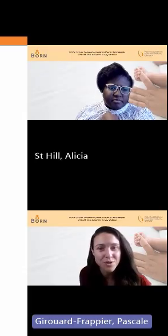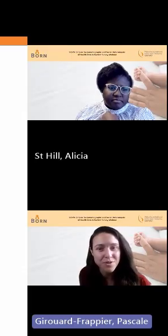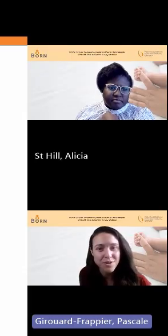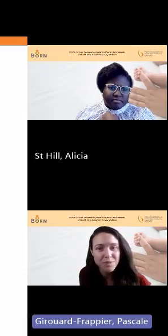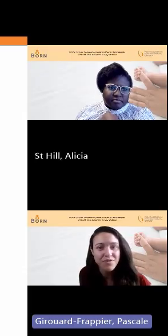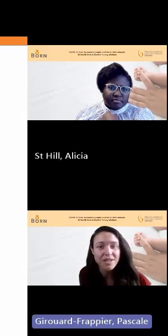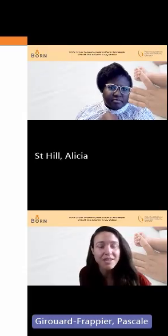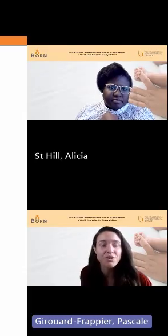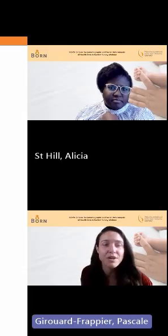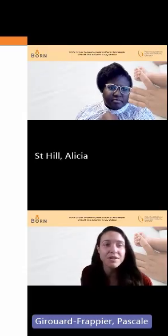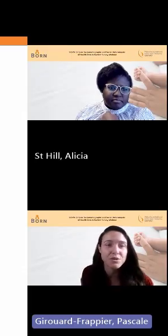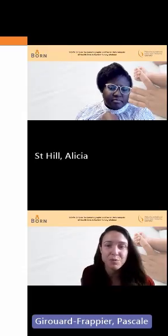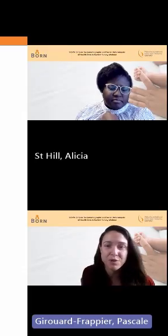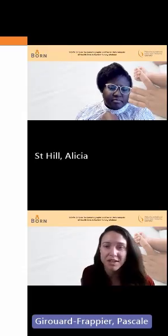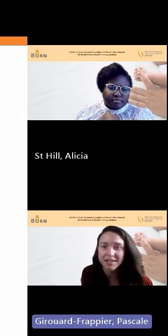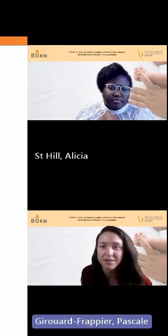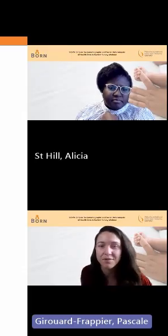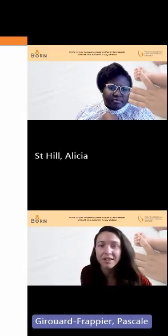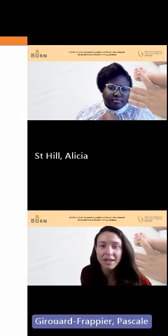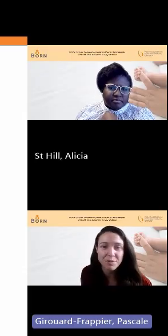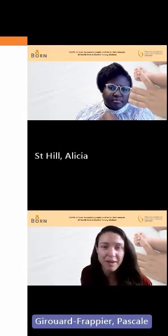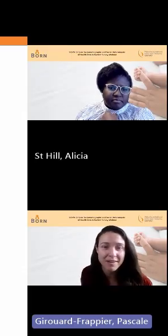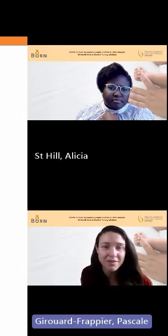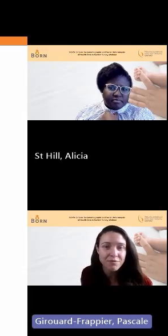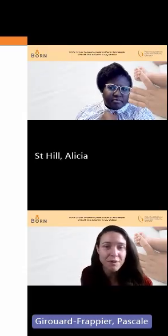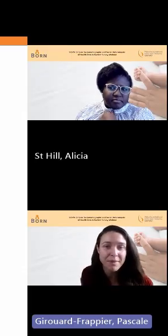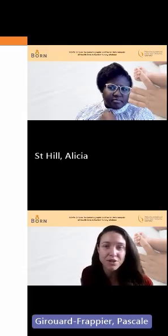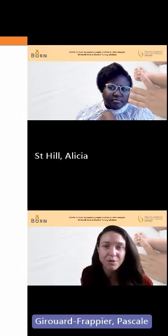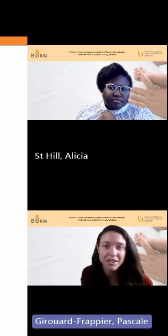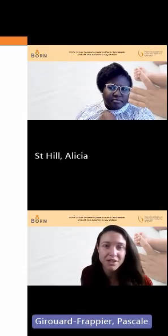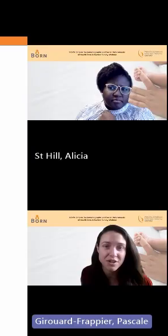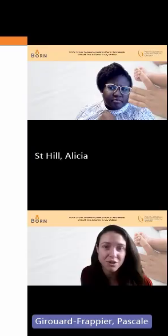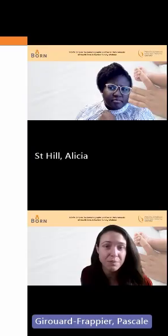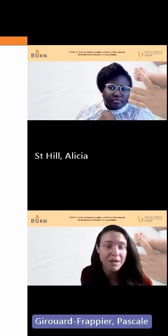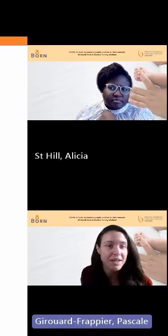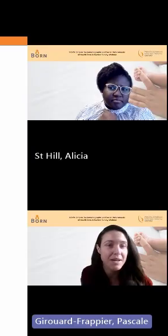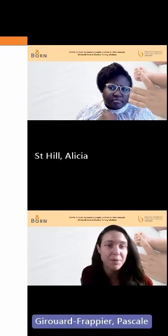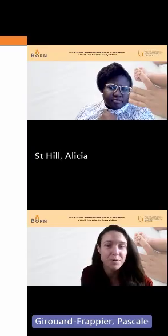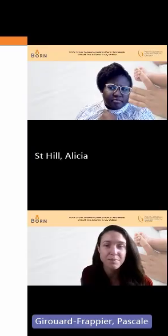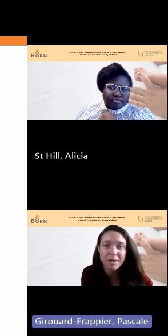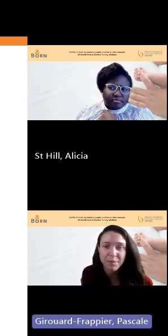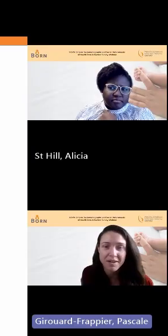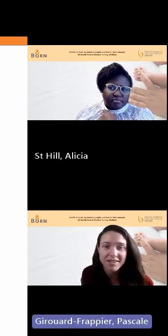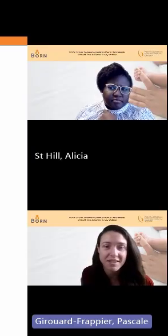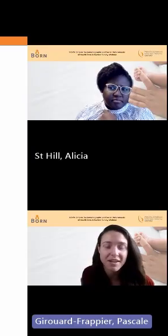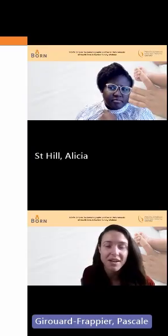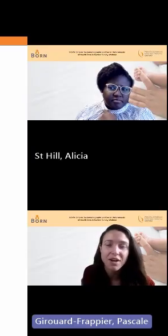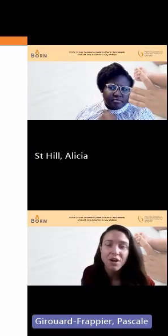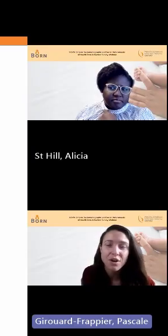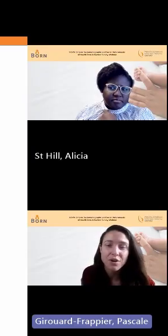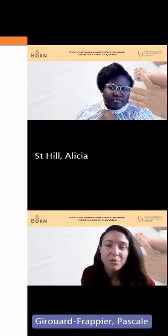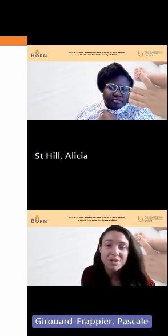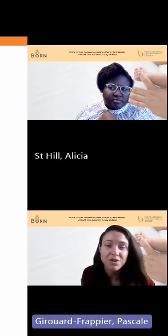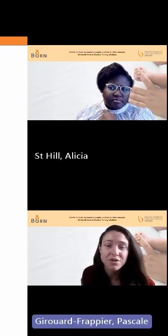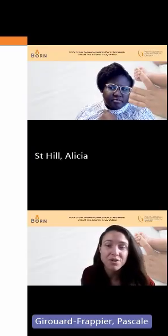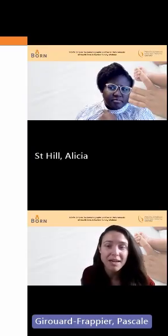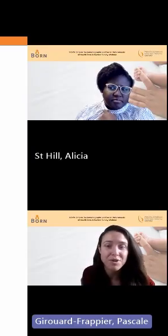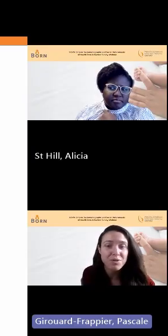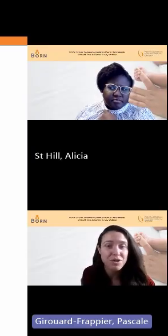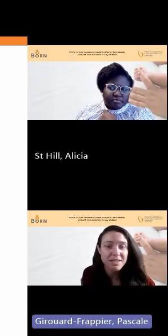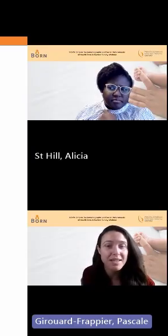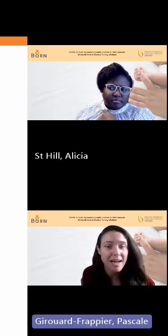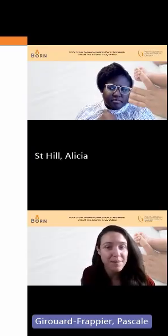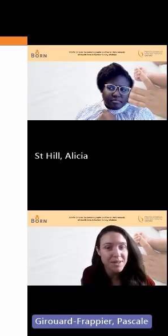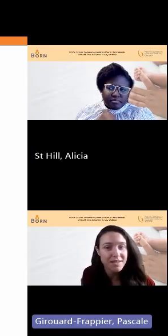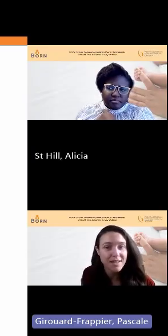anxiety disorders, specifically across the reproductive lifespan from menstruation to peri and postmenopause. Her research